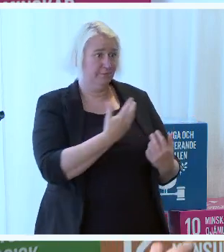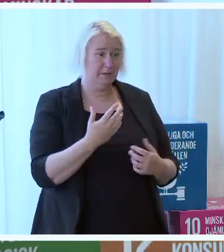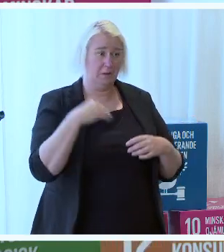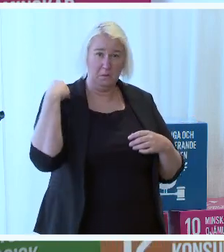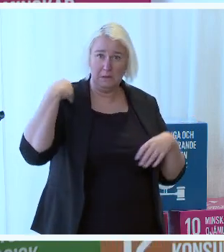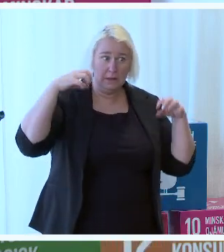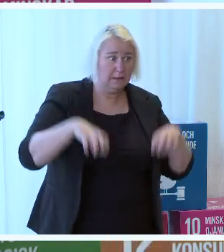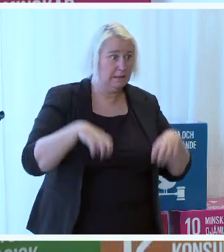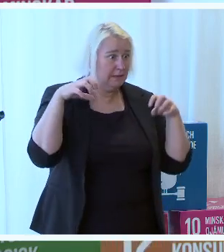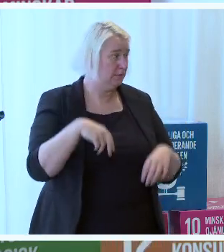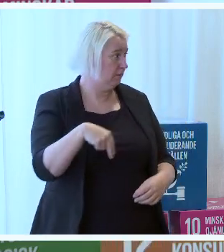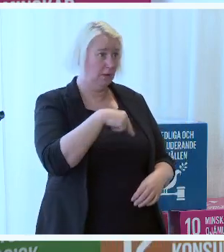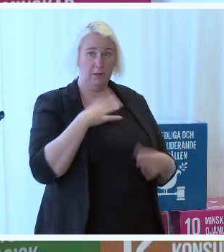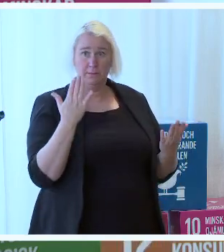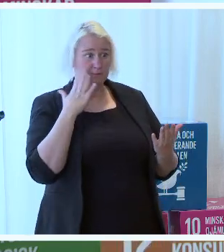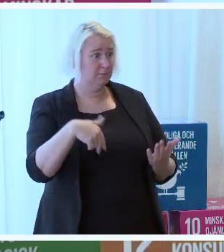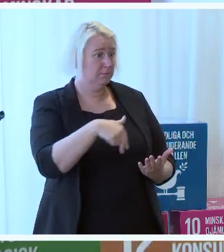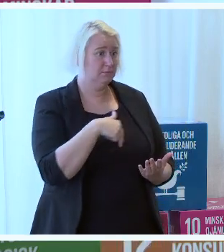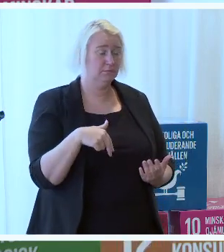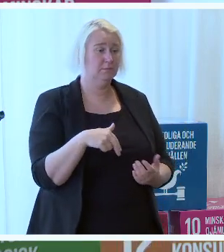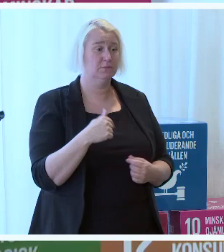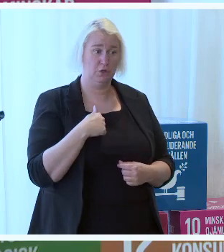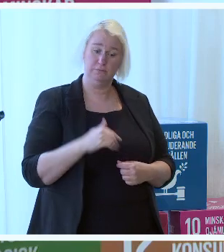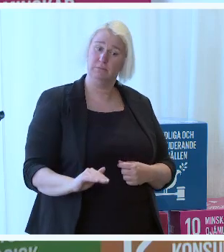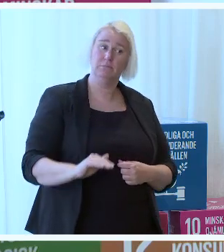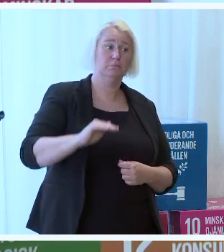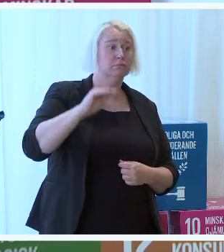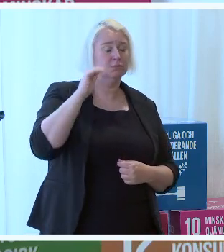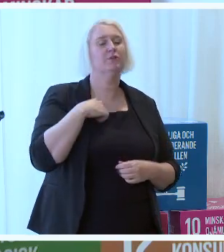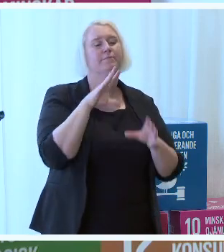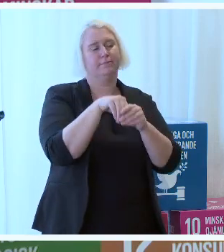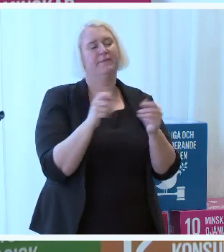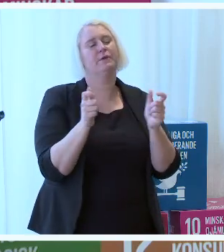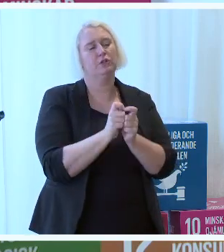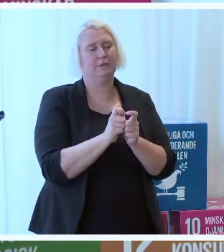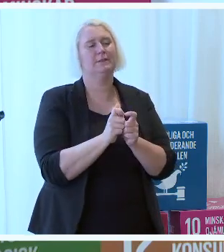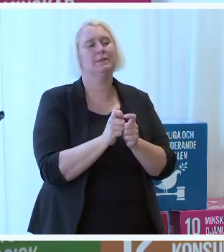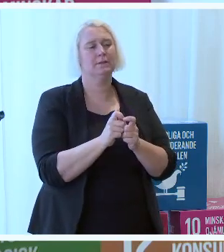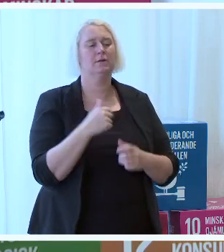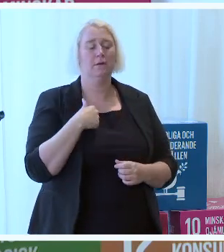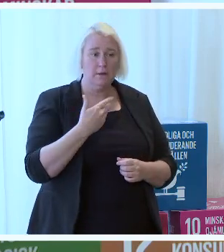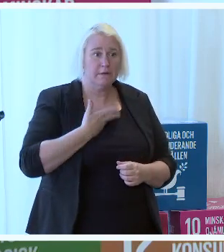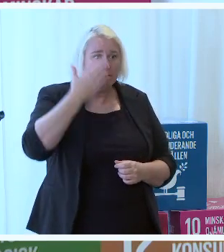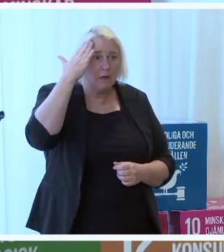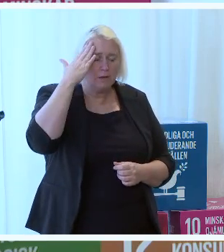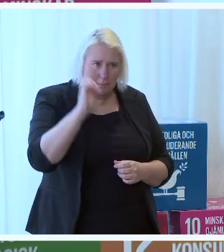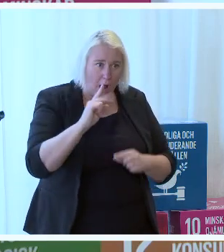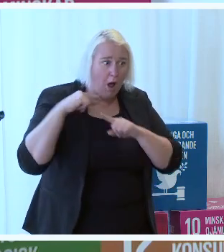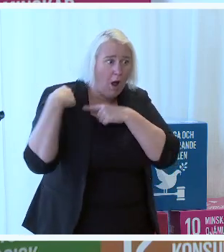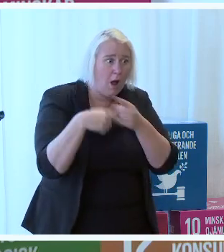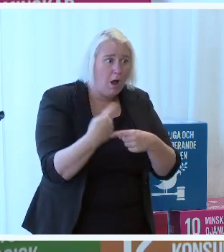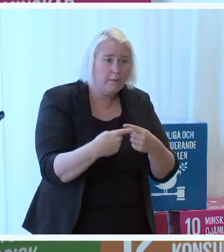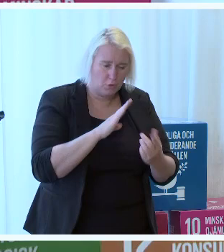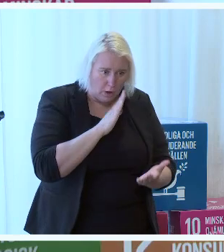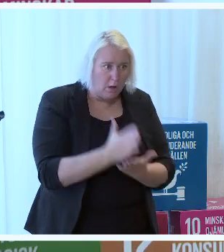through the Islamic Relief training about the right to inheritance, some light went on in her head, and the next